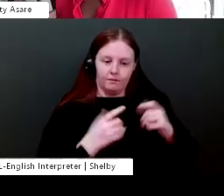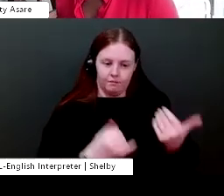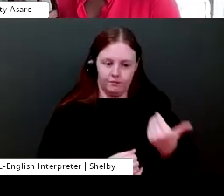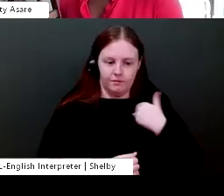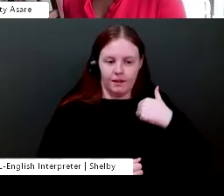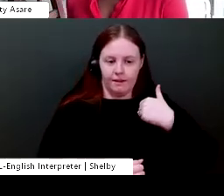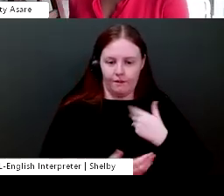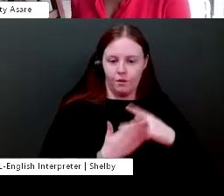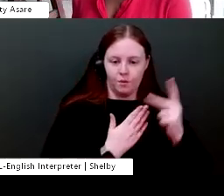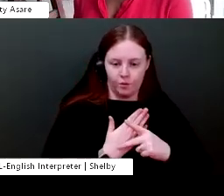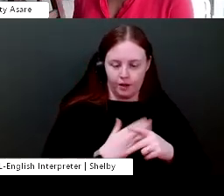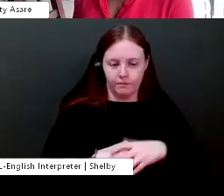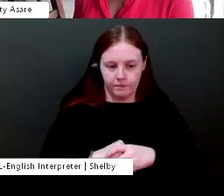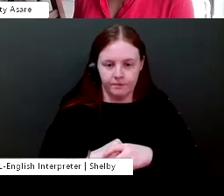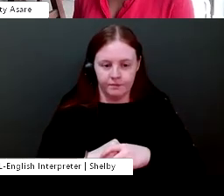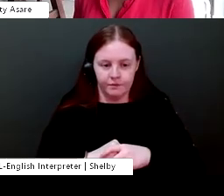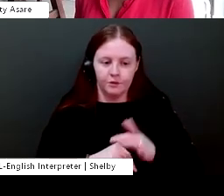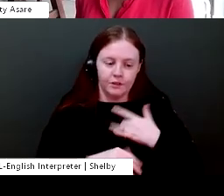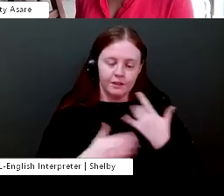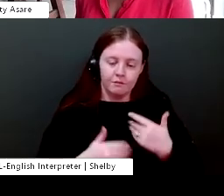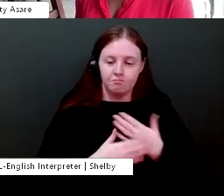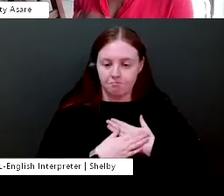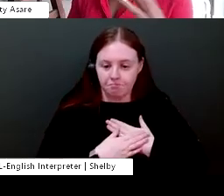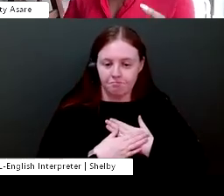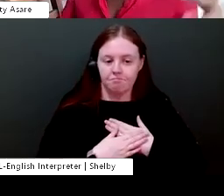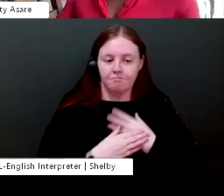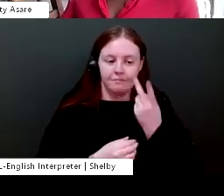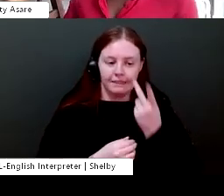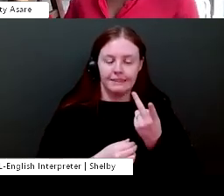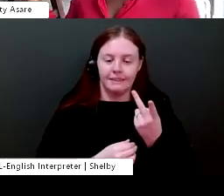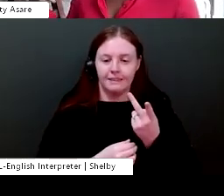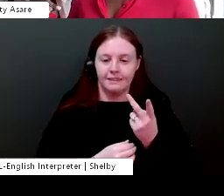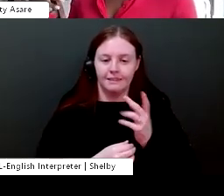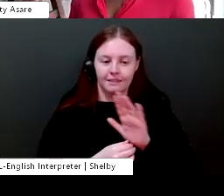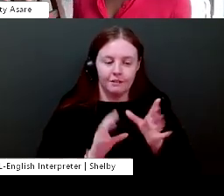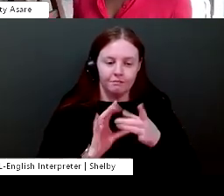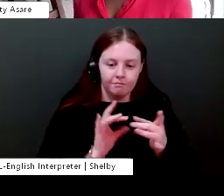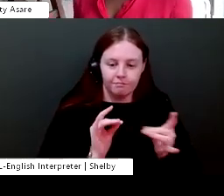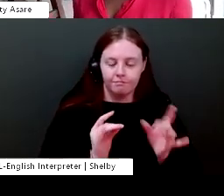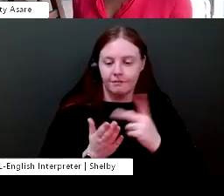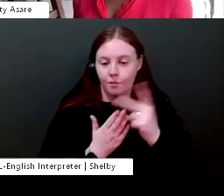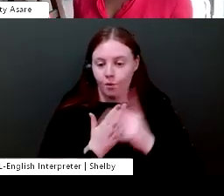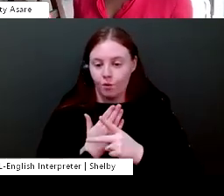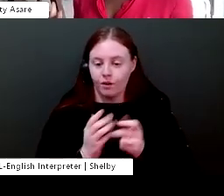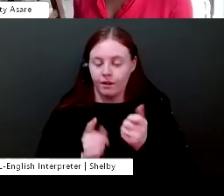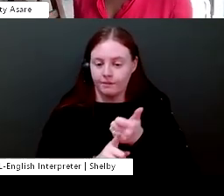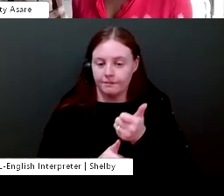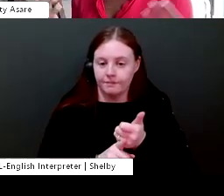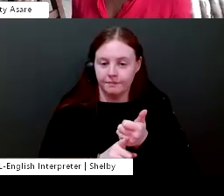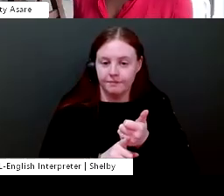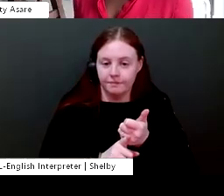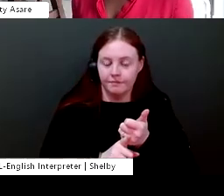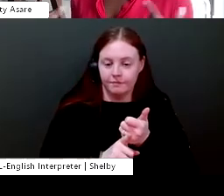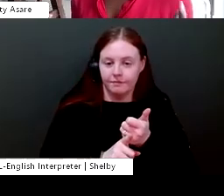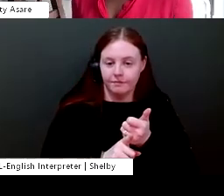And so always heartwarming to kind of hear how a program and all of the effort that goes into being